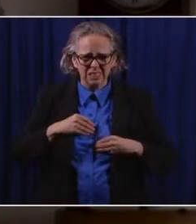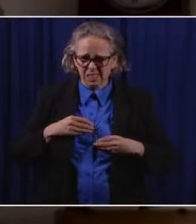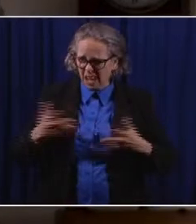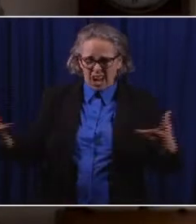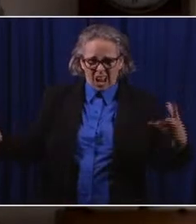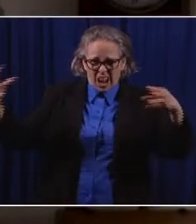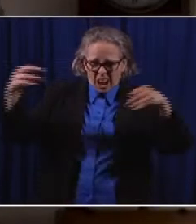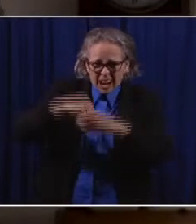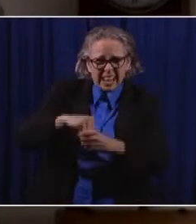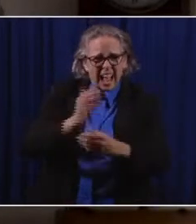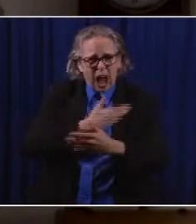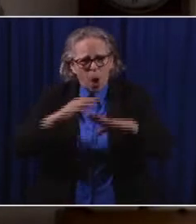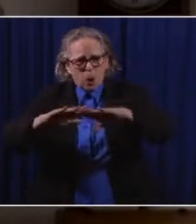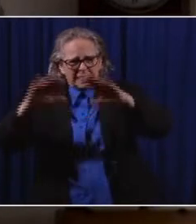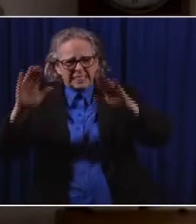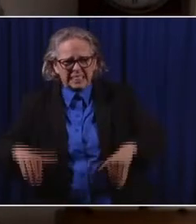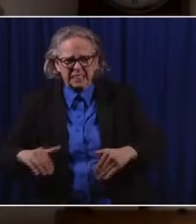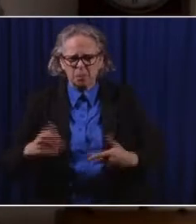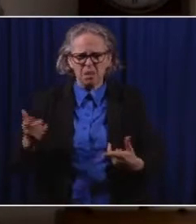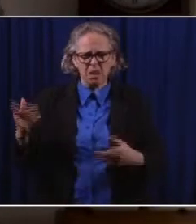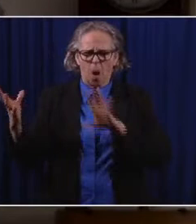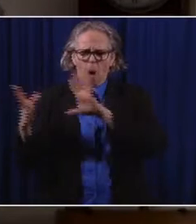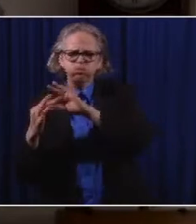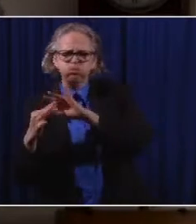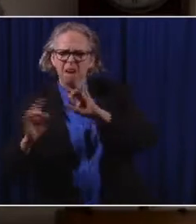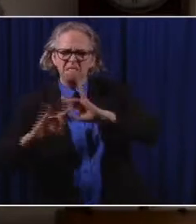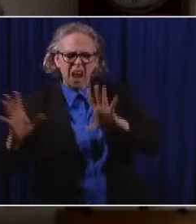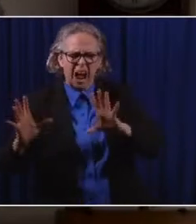preach violence, when they preach hate.